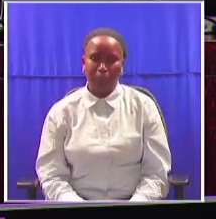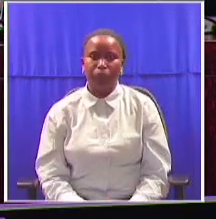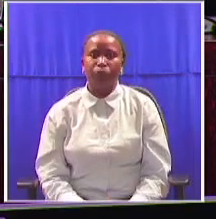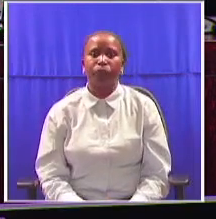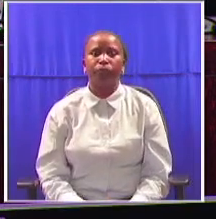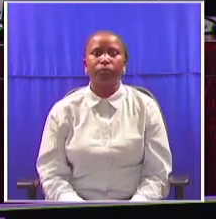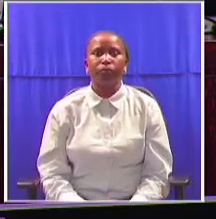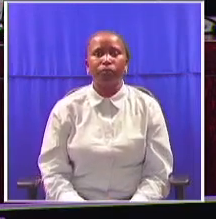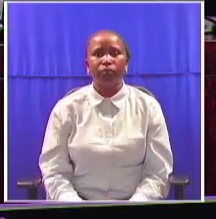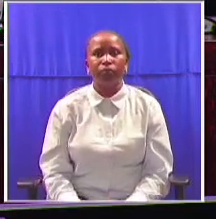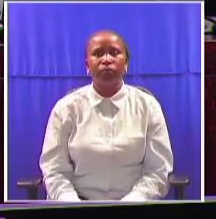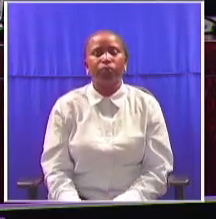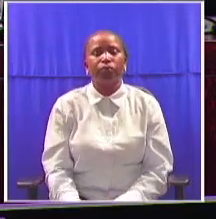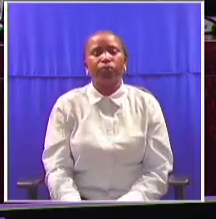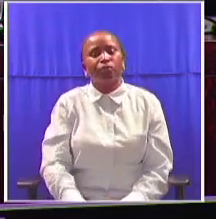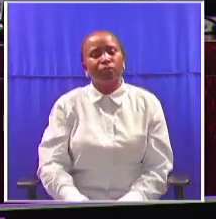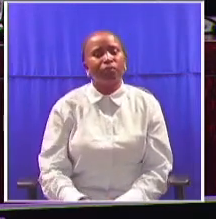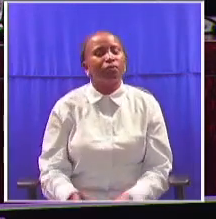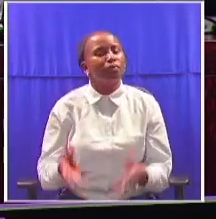Doru Keta,